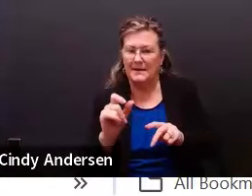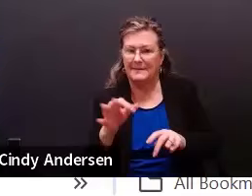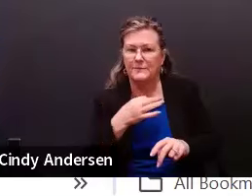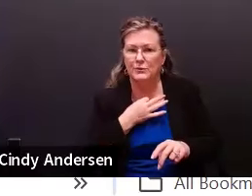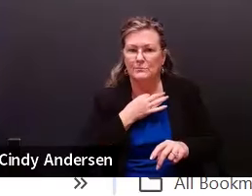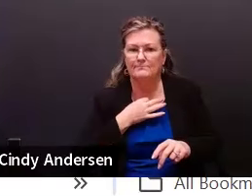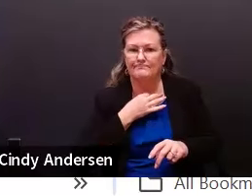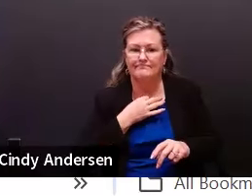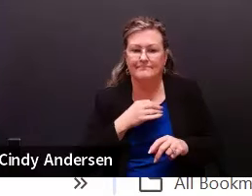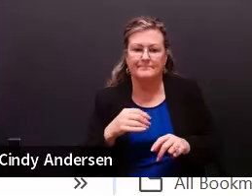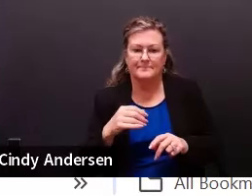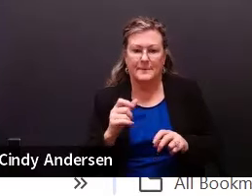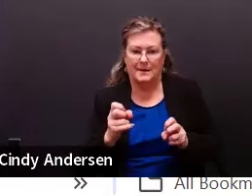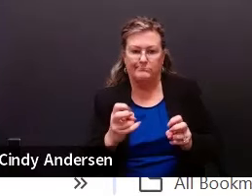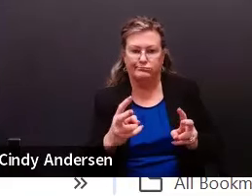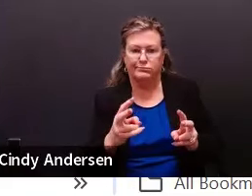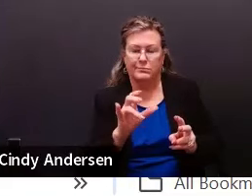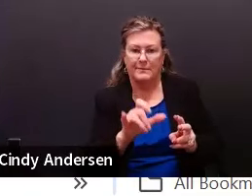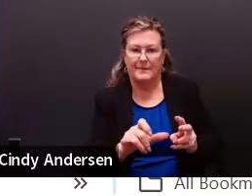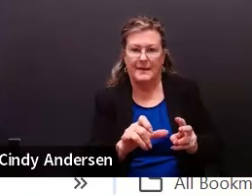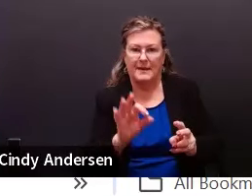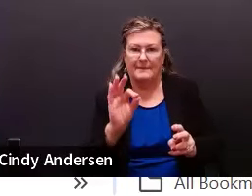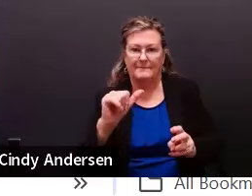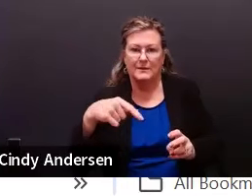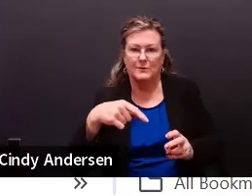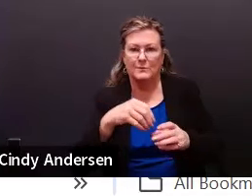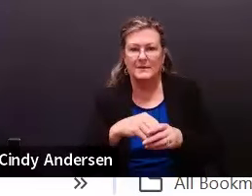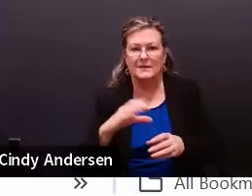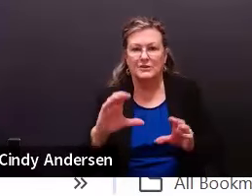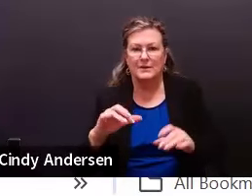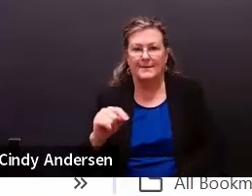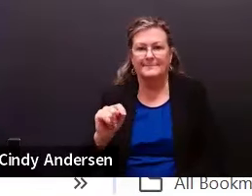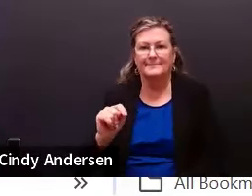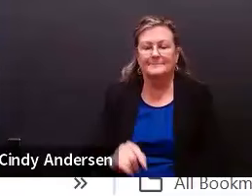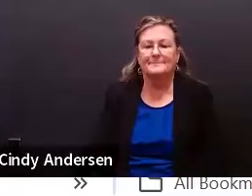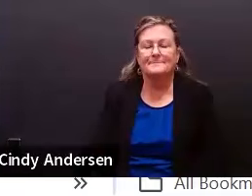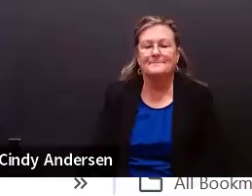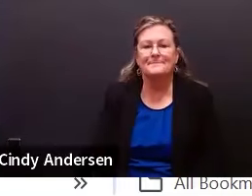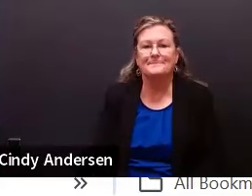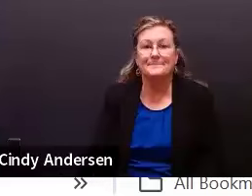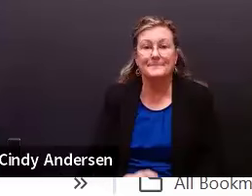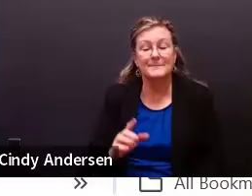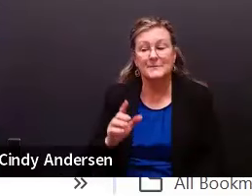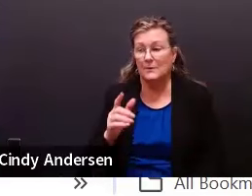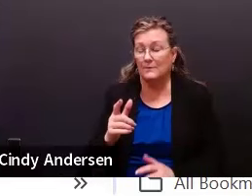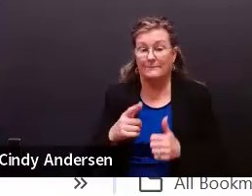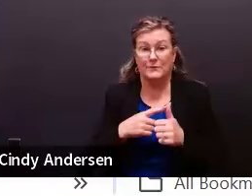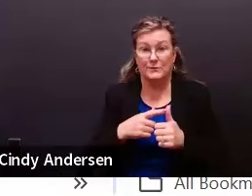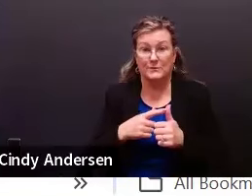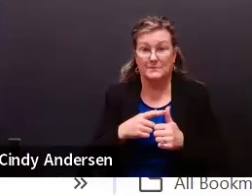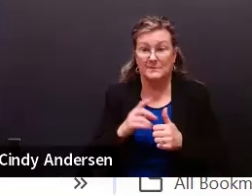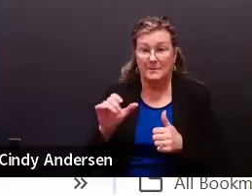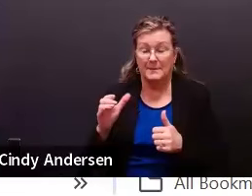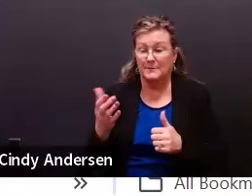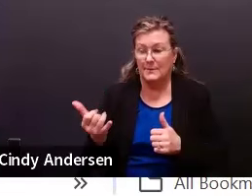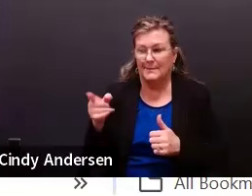are interested, I did just put that FAQ link into the chat. So the main one we're looking at today